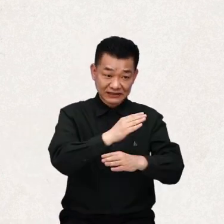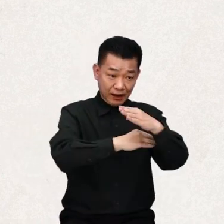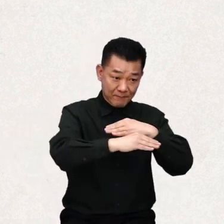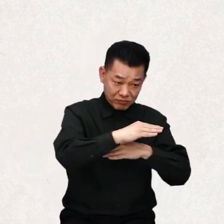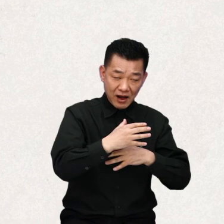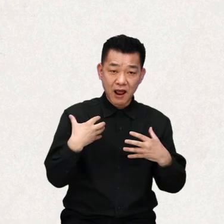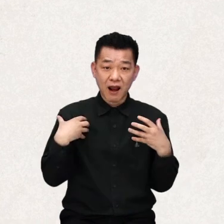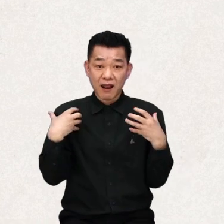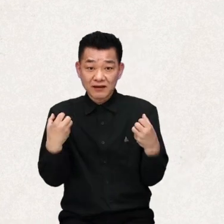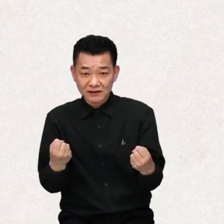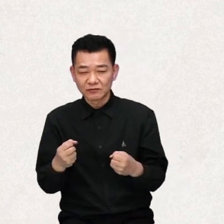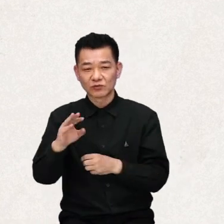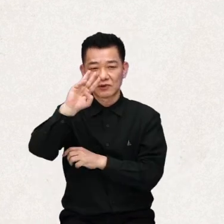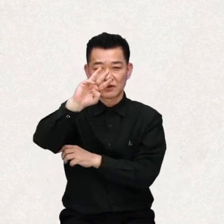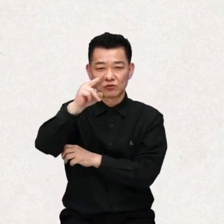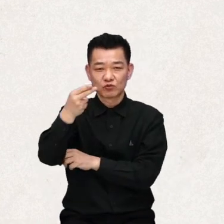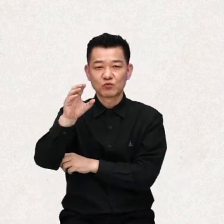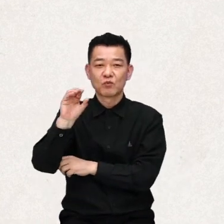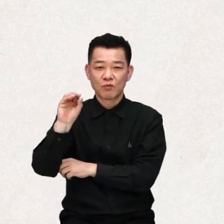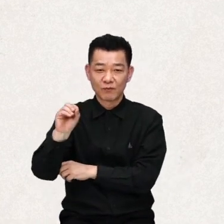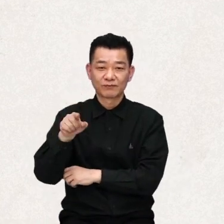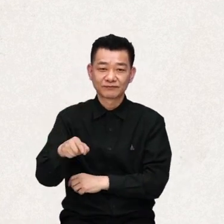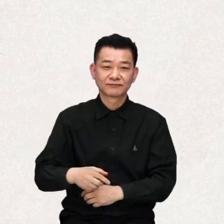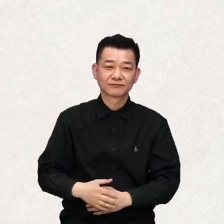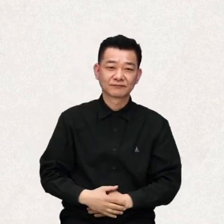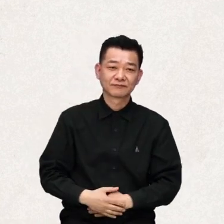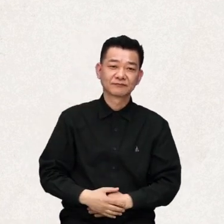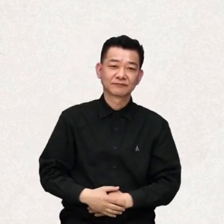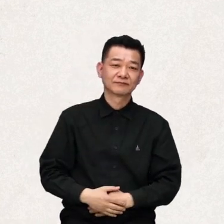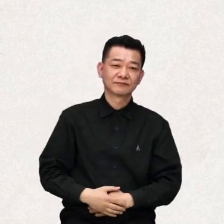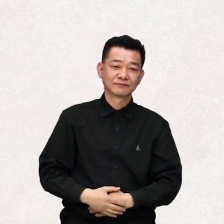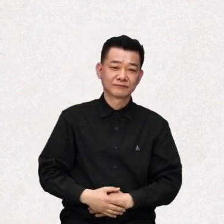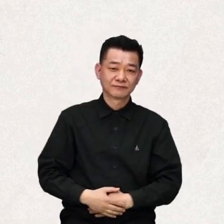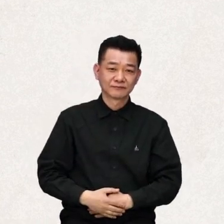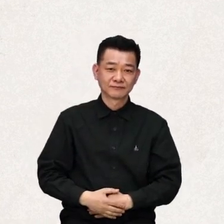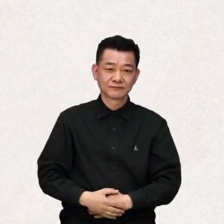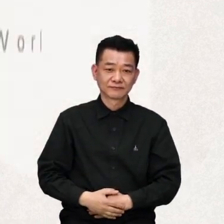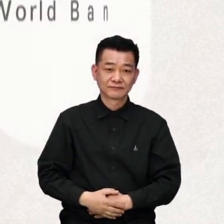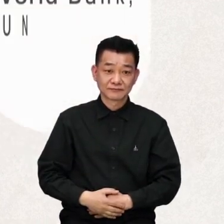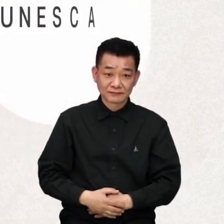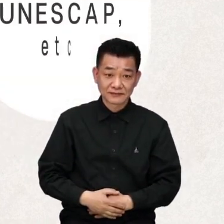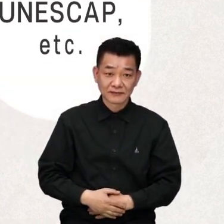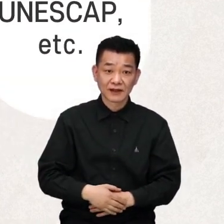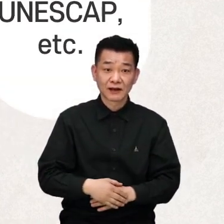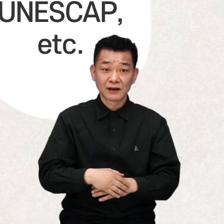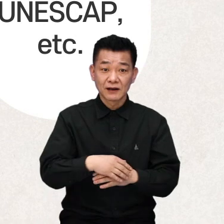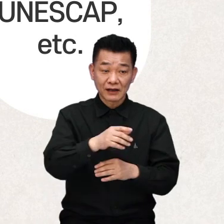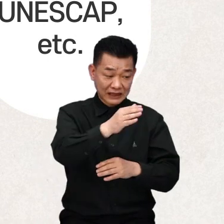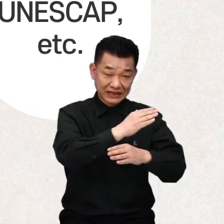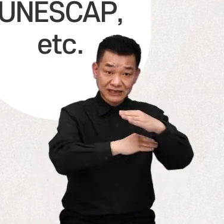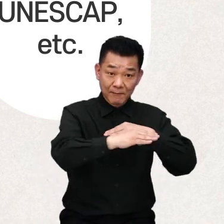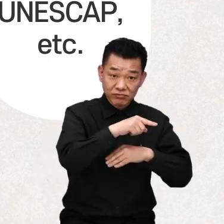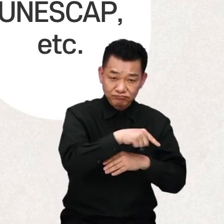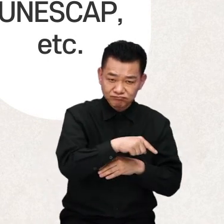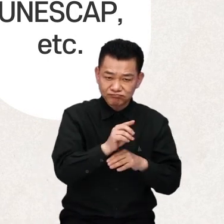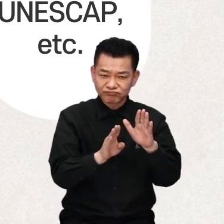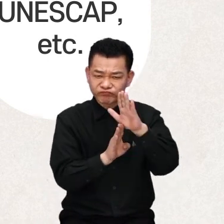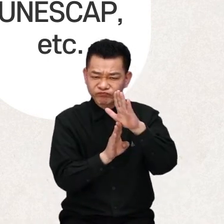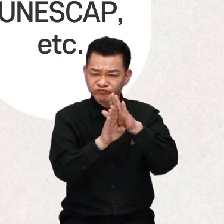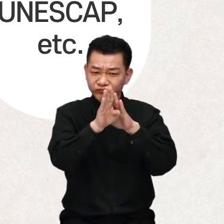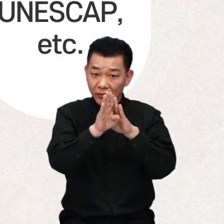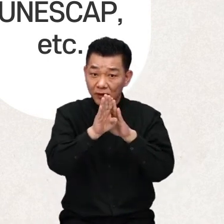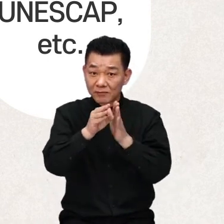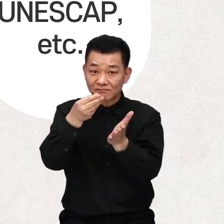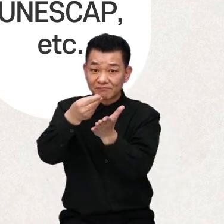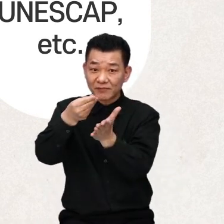Health Organization, WHO, for Disability and Health, World Bank, UN Economic